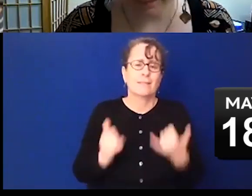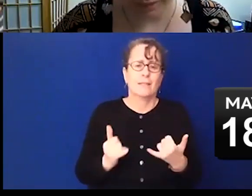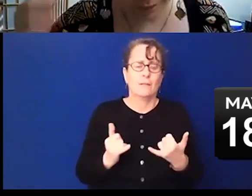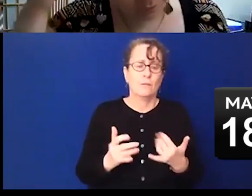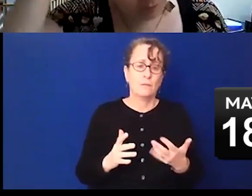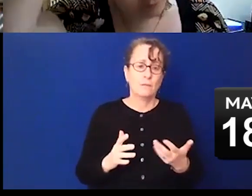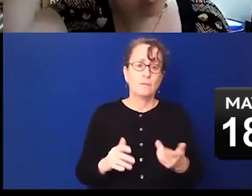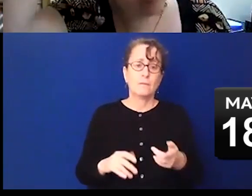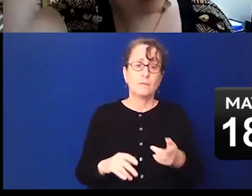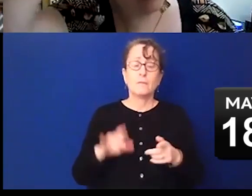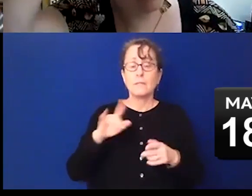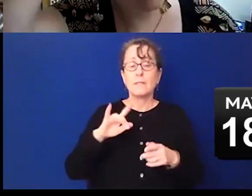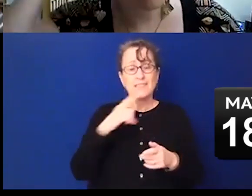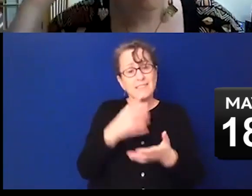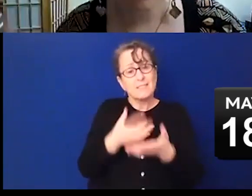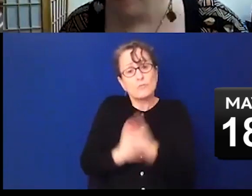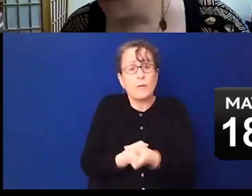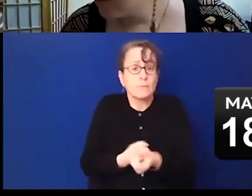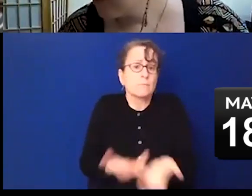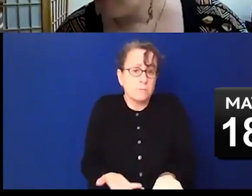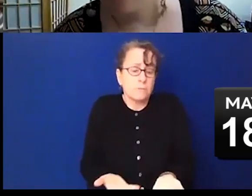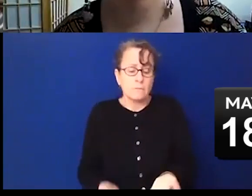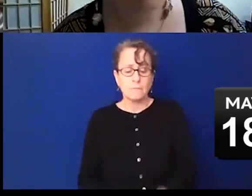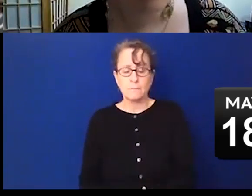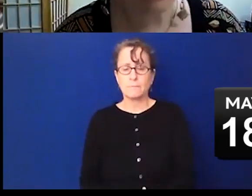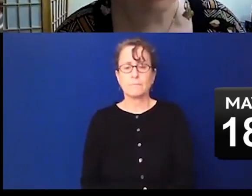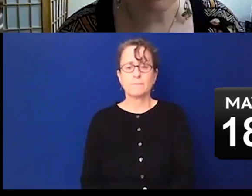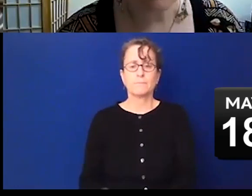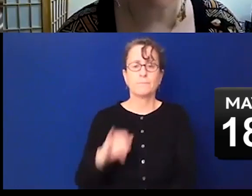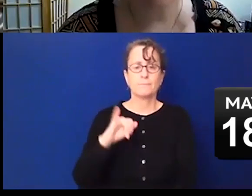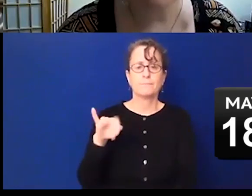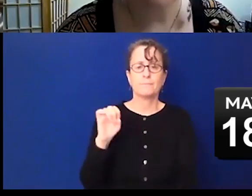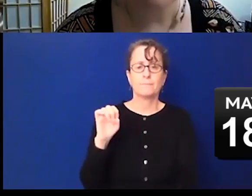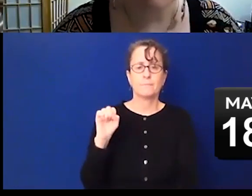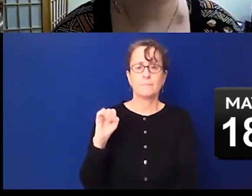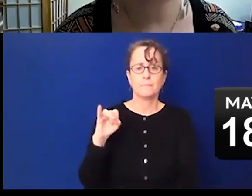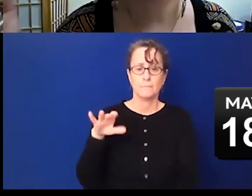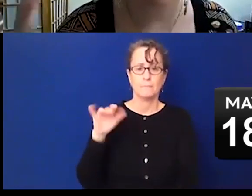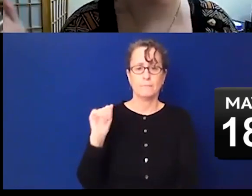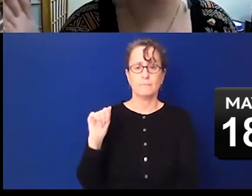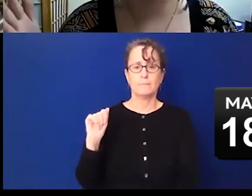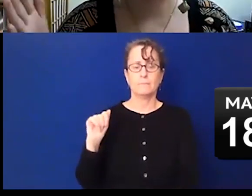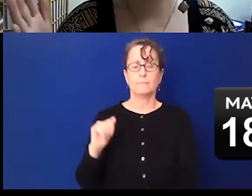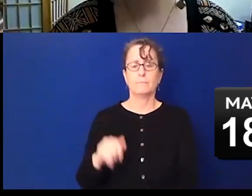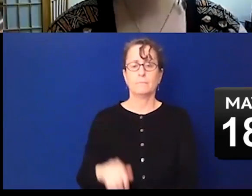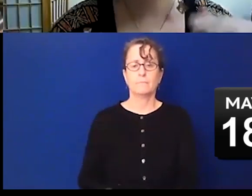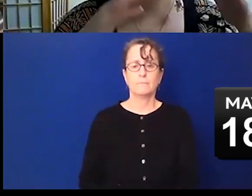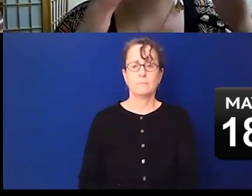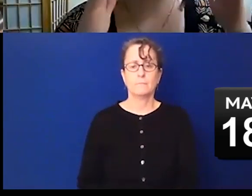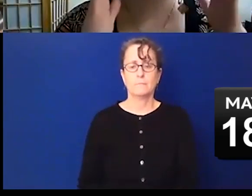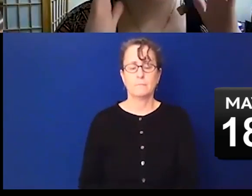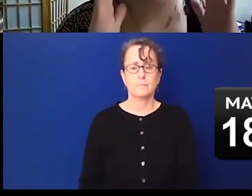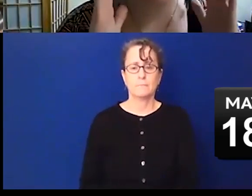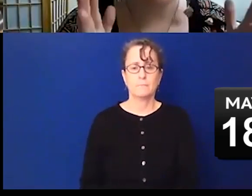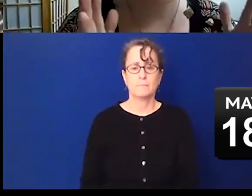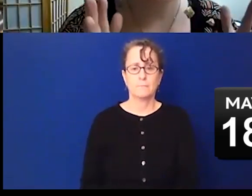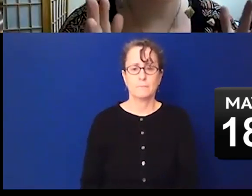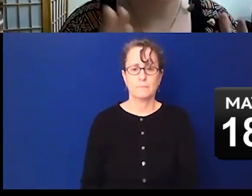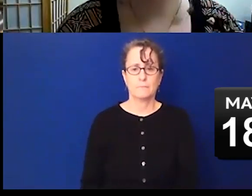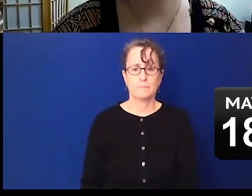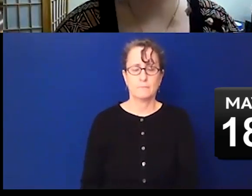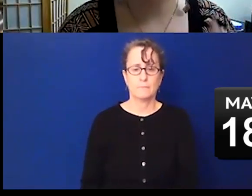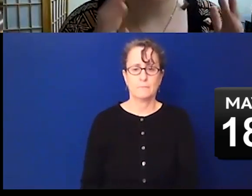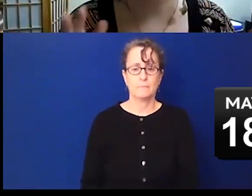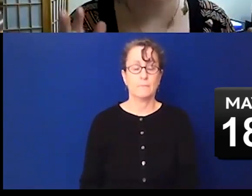trust and the honor comes in. Jessica? I wonder if we set a rate for